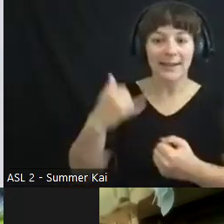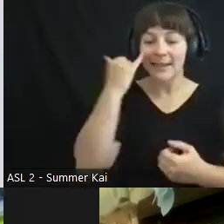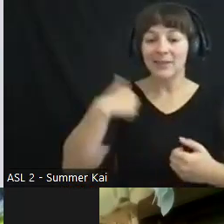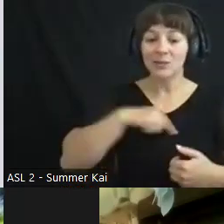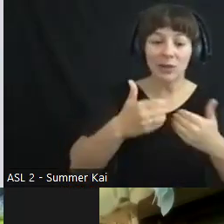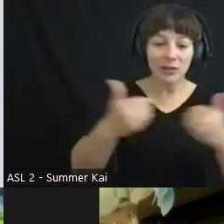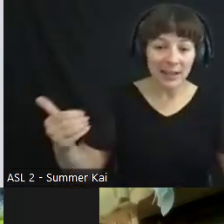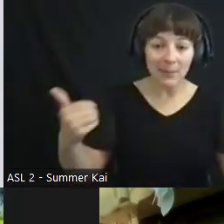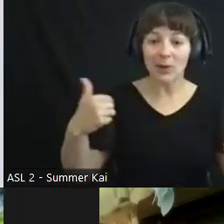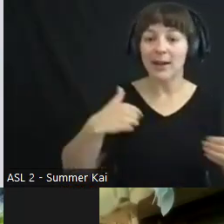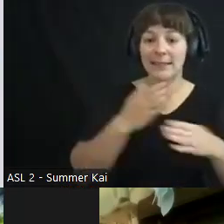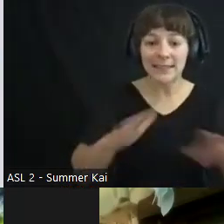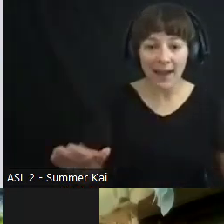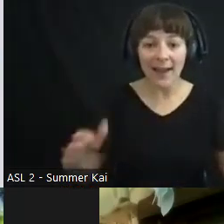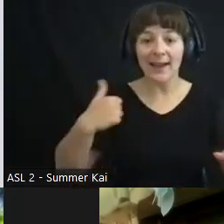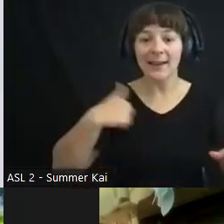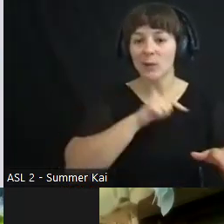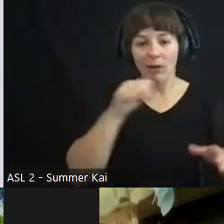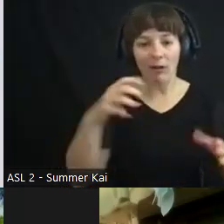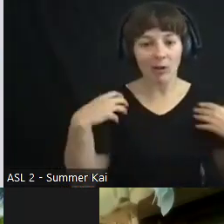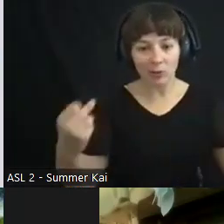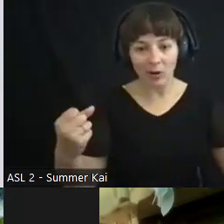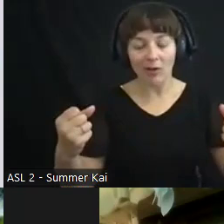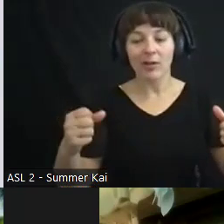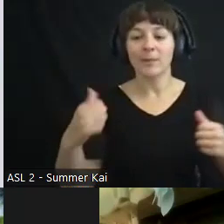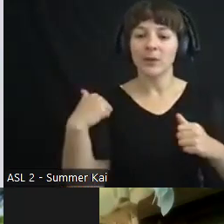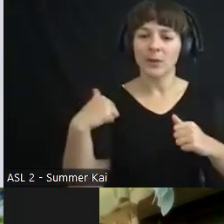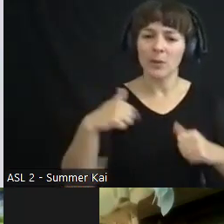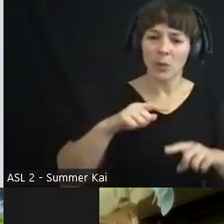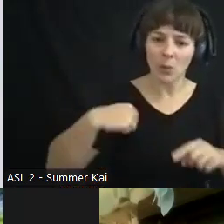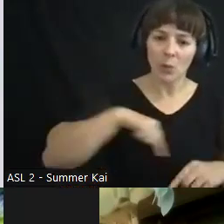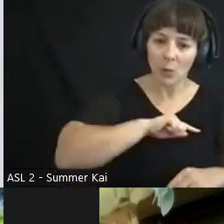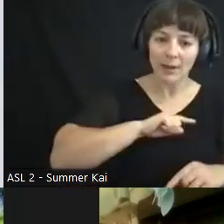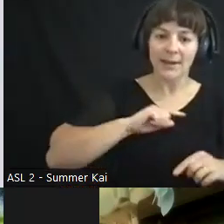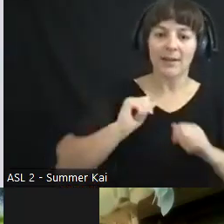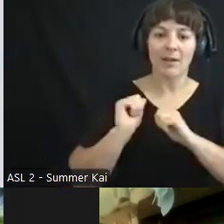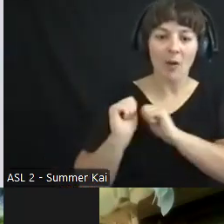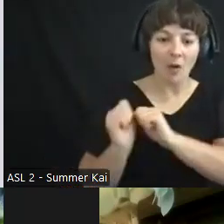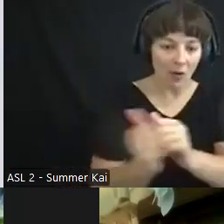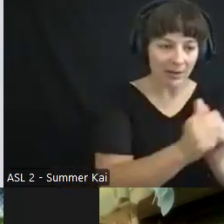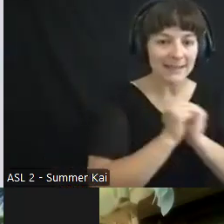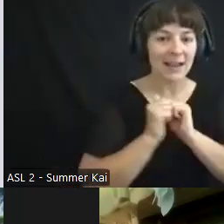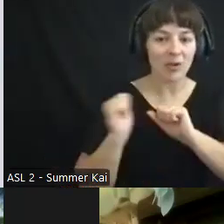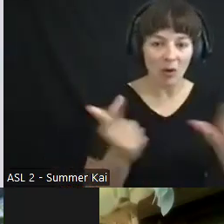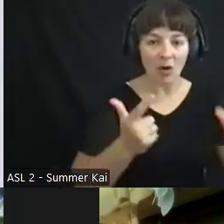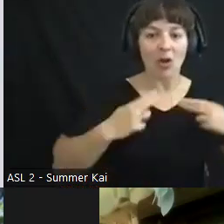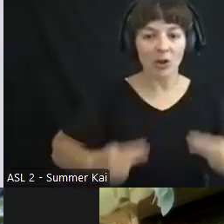we have division. We are all human beings seeking the same opportunities. So